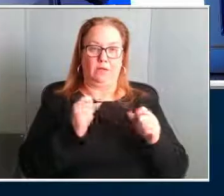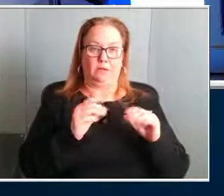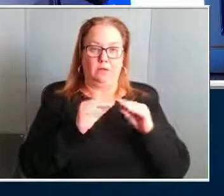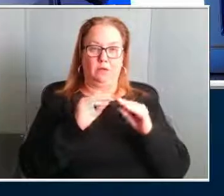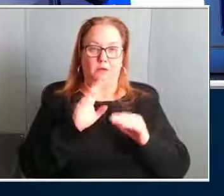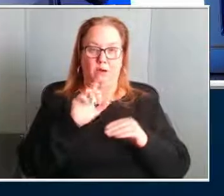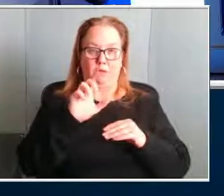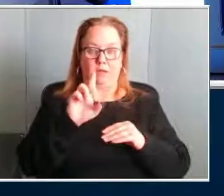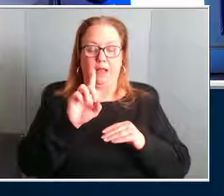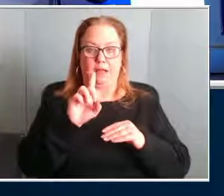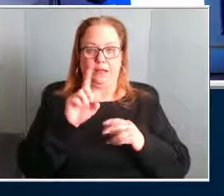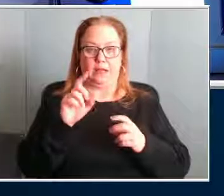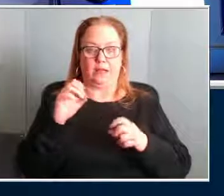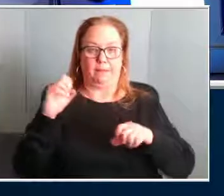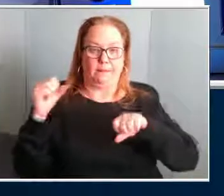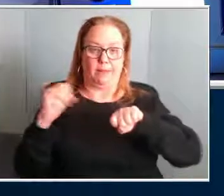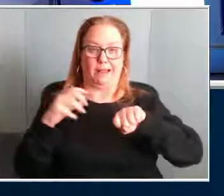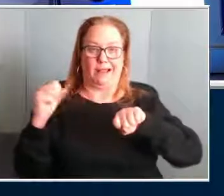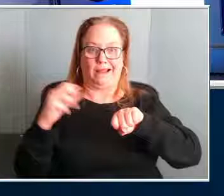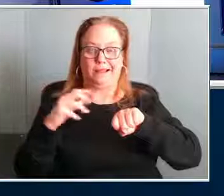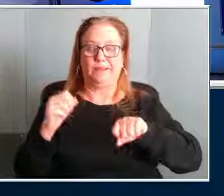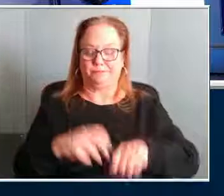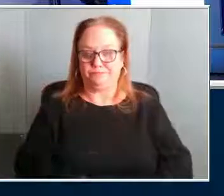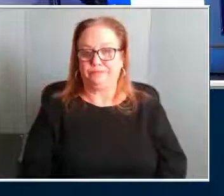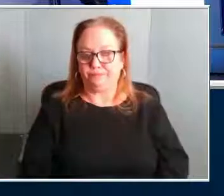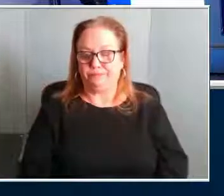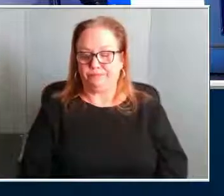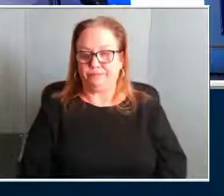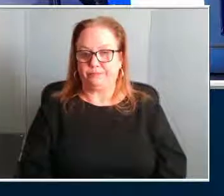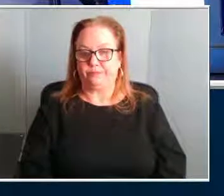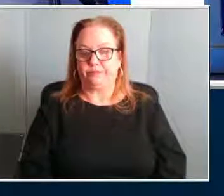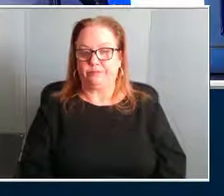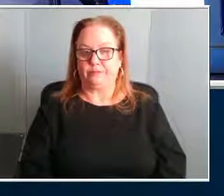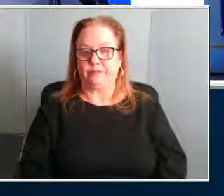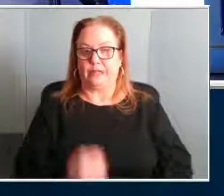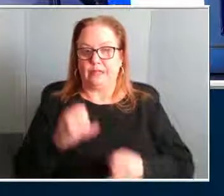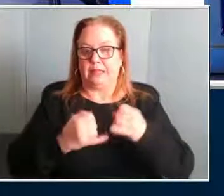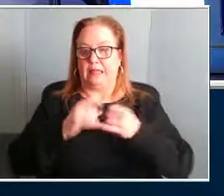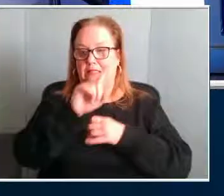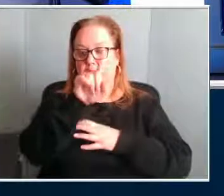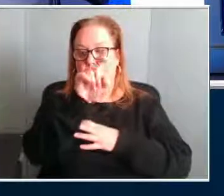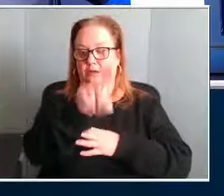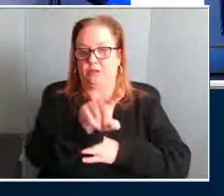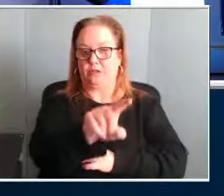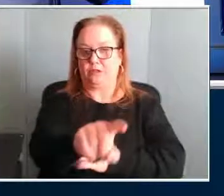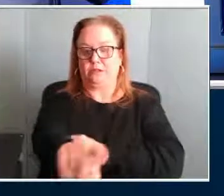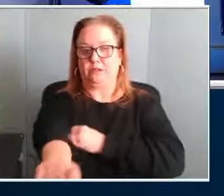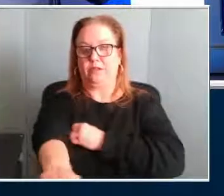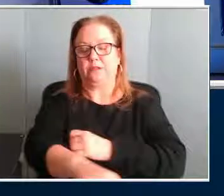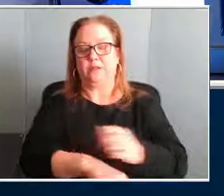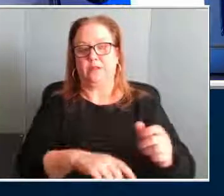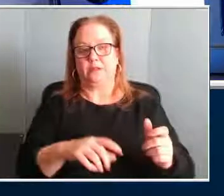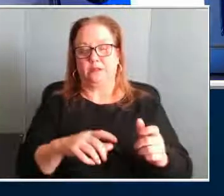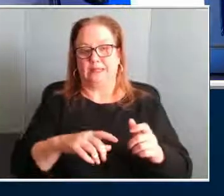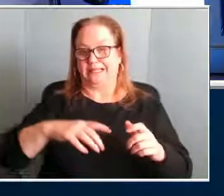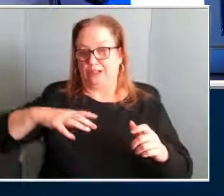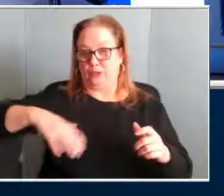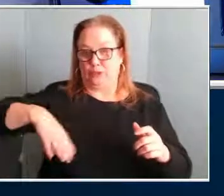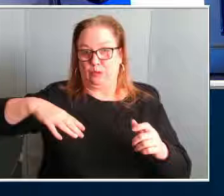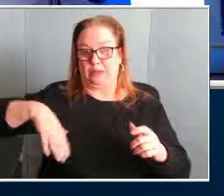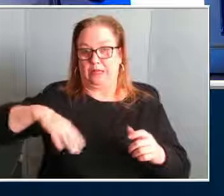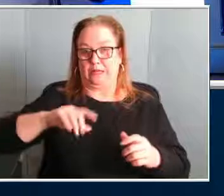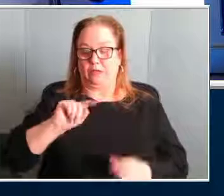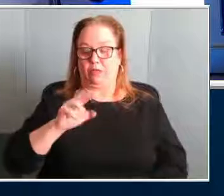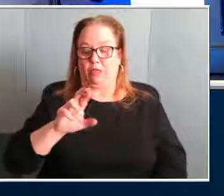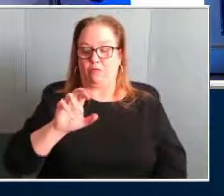there. Definitely. Yep. Jess? So last question, and it kind of is on that note, is it ever too late to do a thrombectomy?